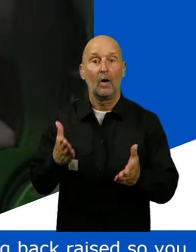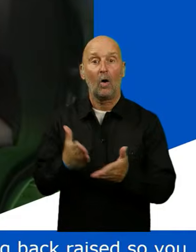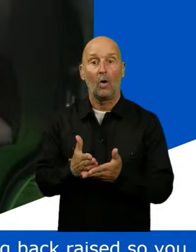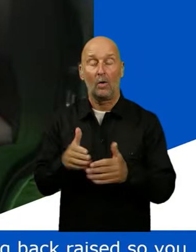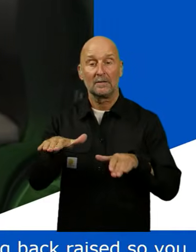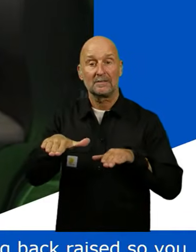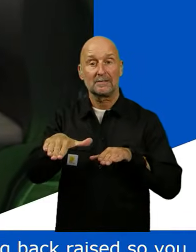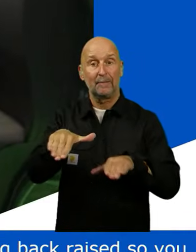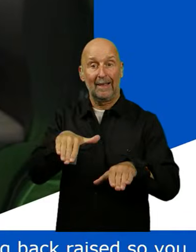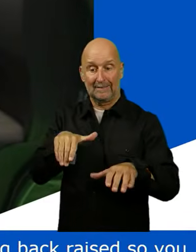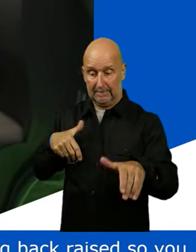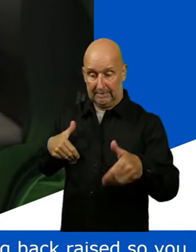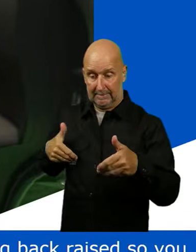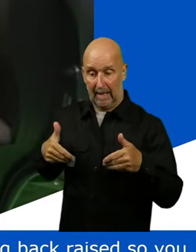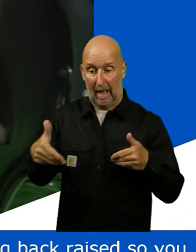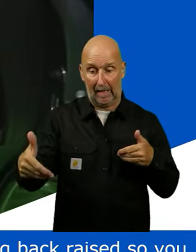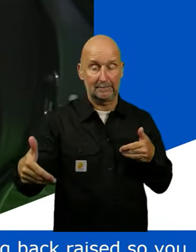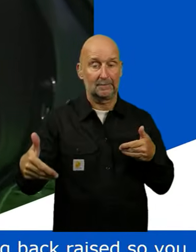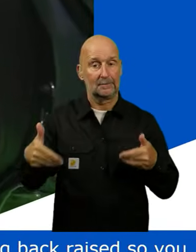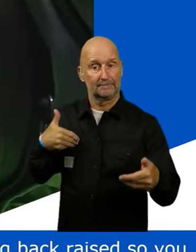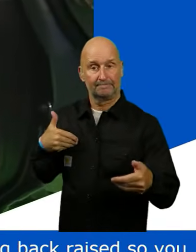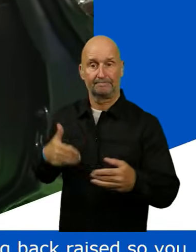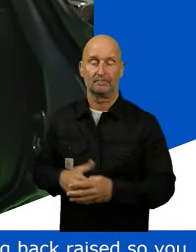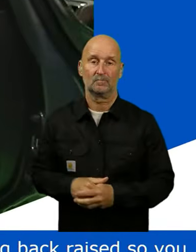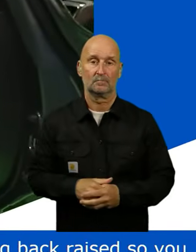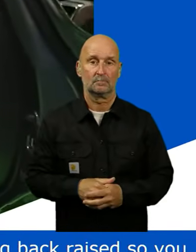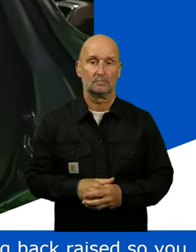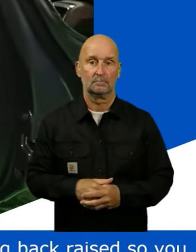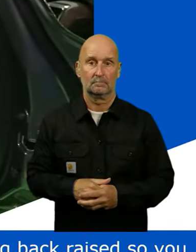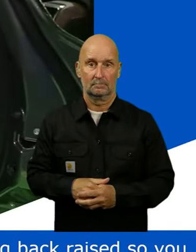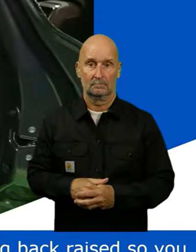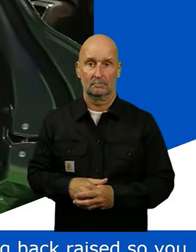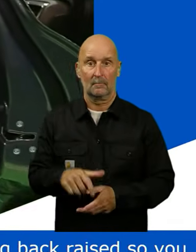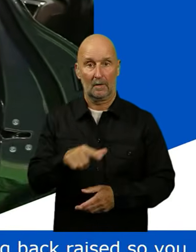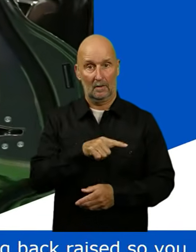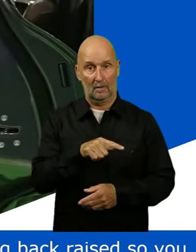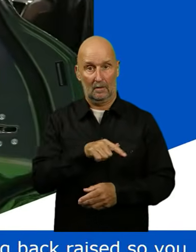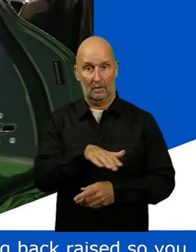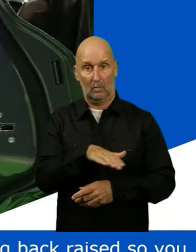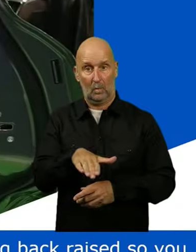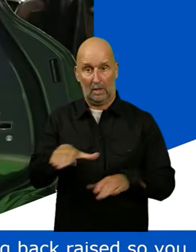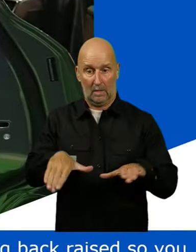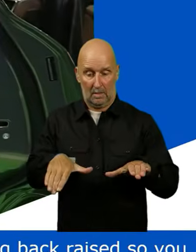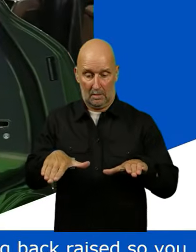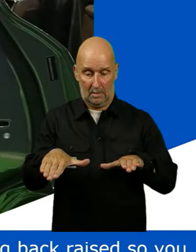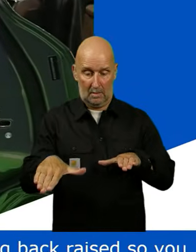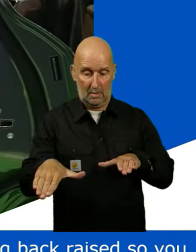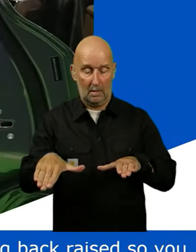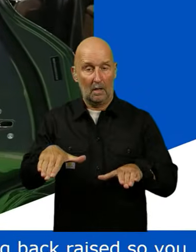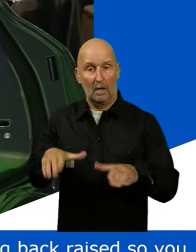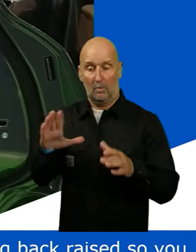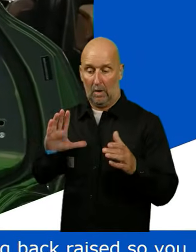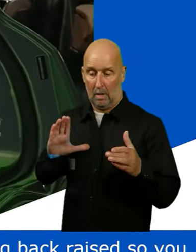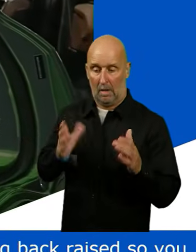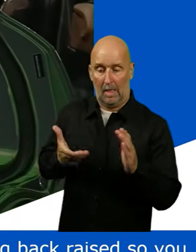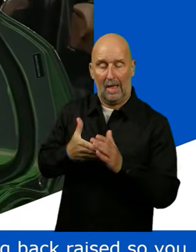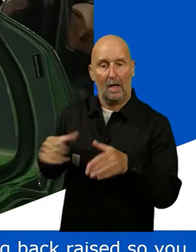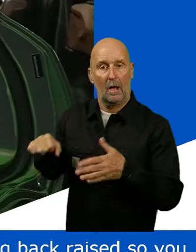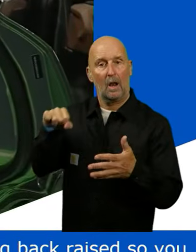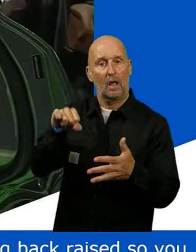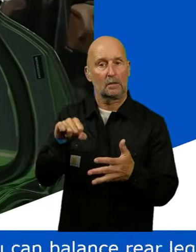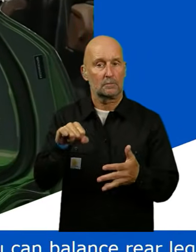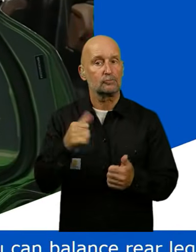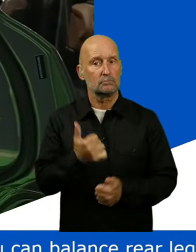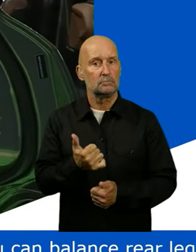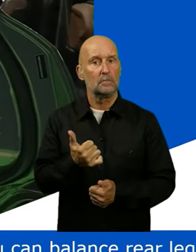split slide rear seat. And that means that you can balance rear legroom against luggage space. And it's a really nice feature